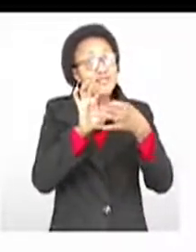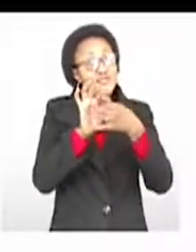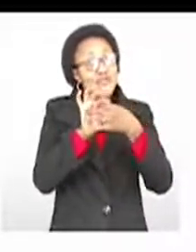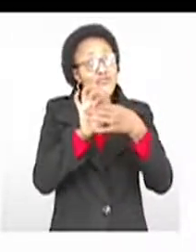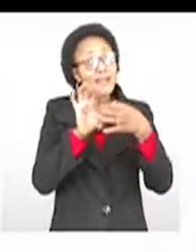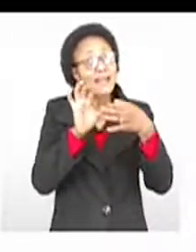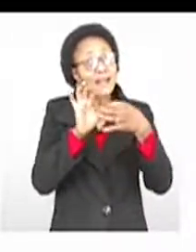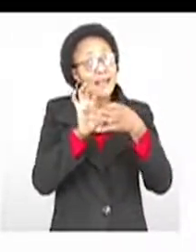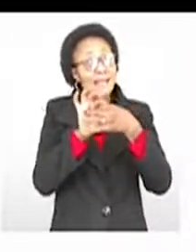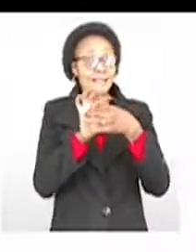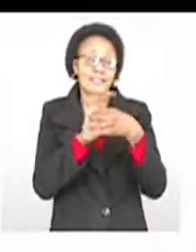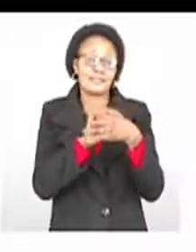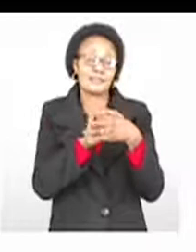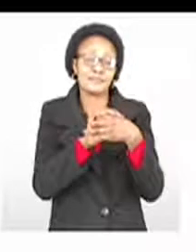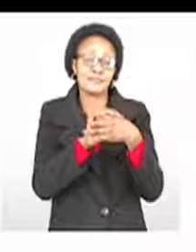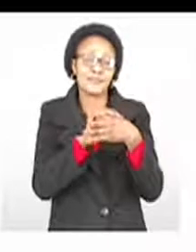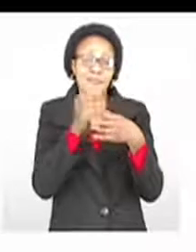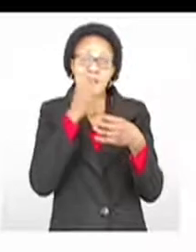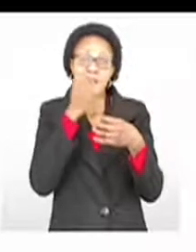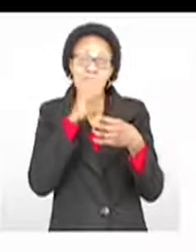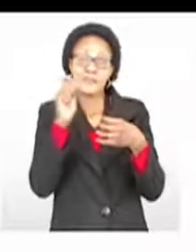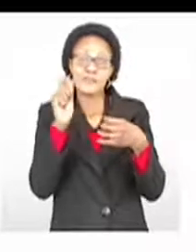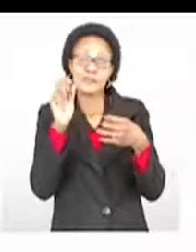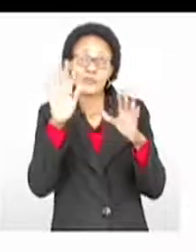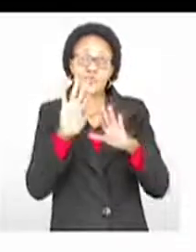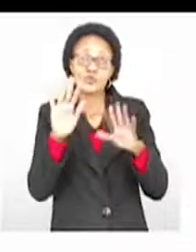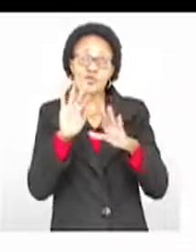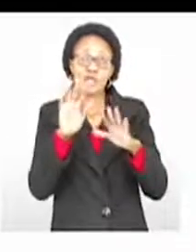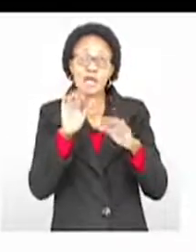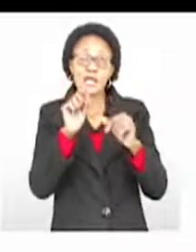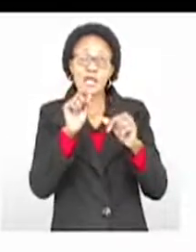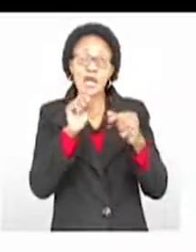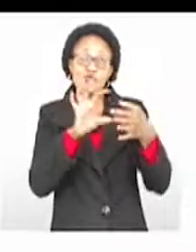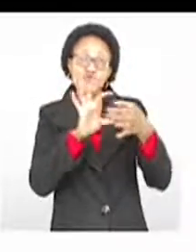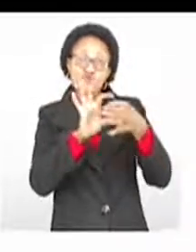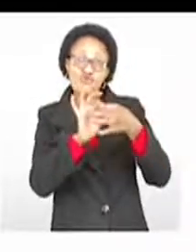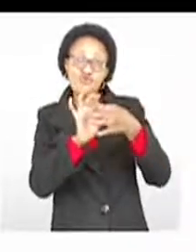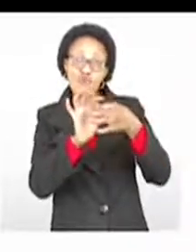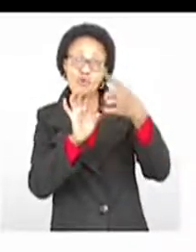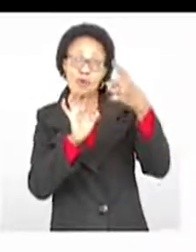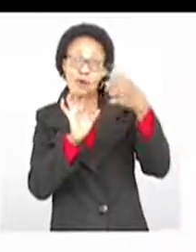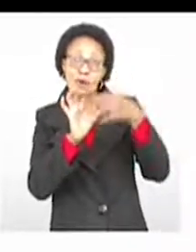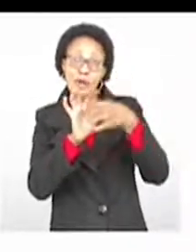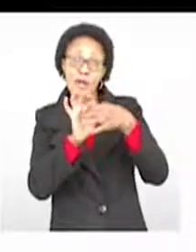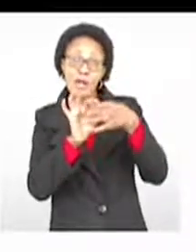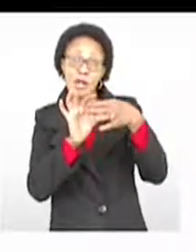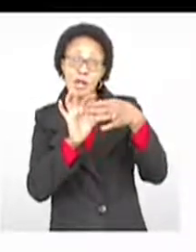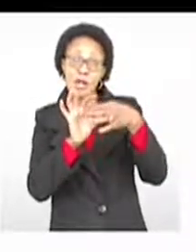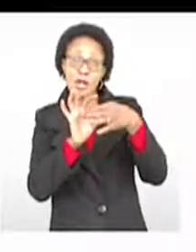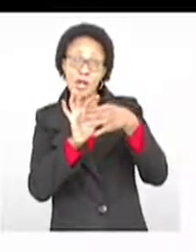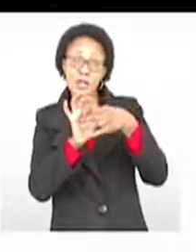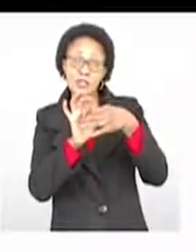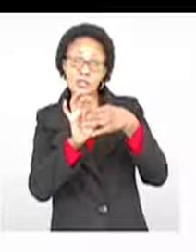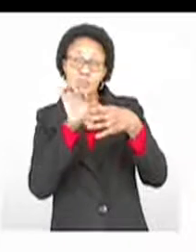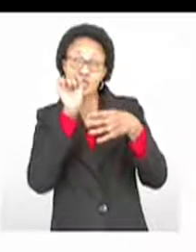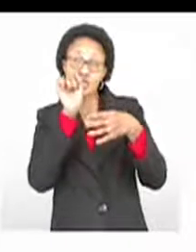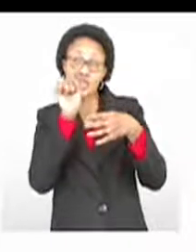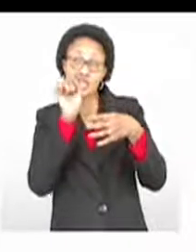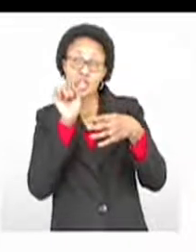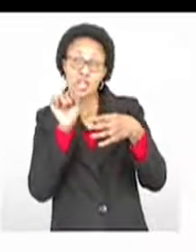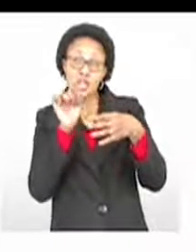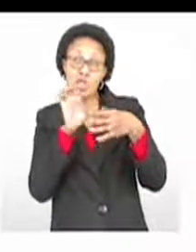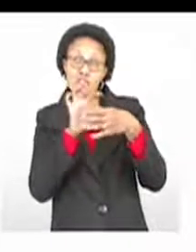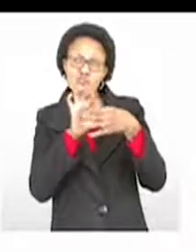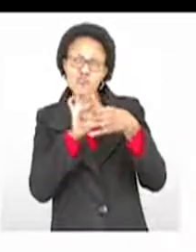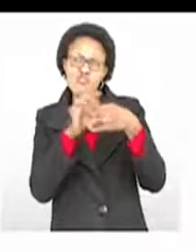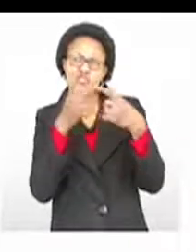means using your pencil or a color, you need to connect the dot that is the opposite of the other one. Here we can